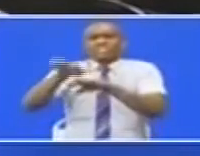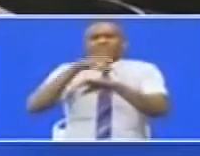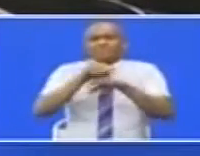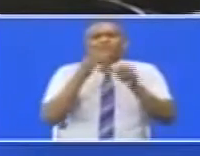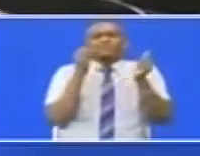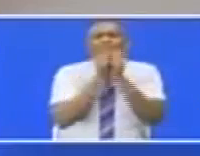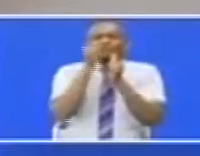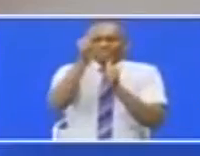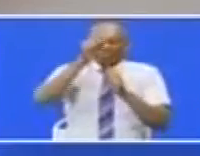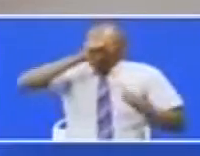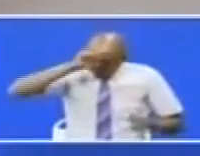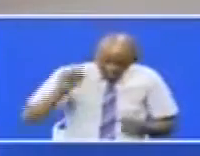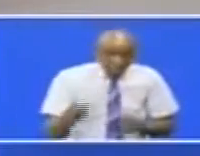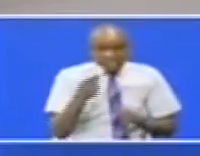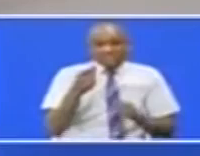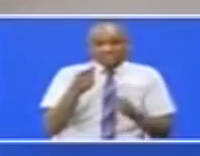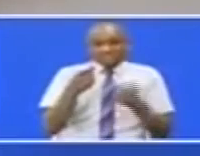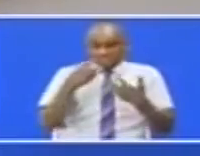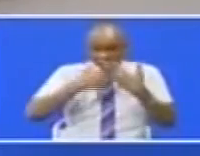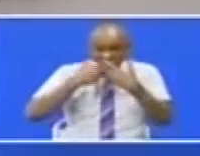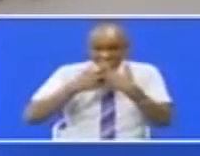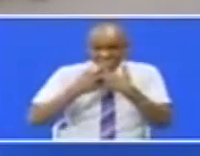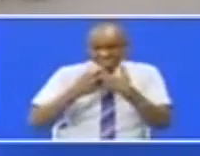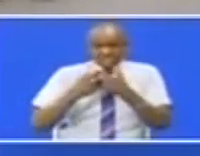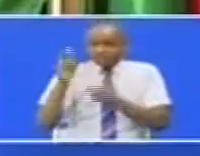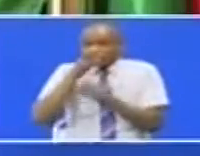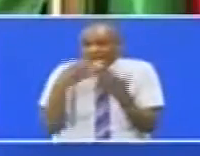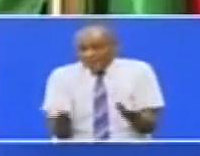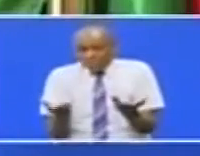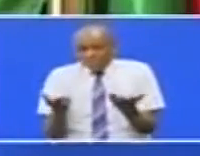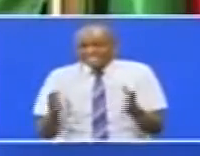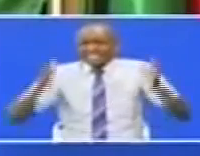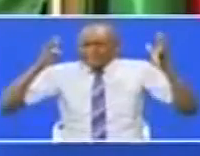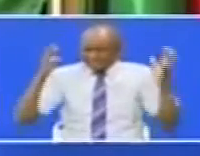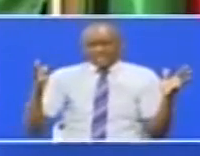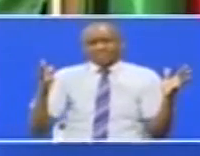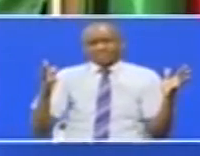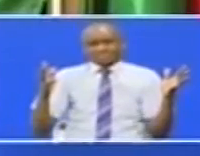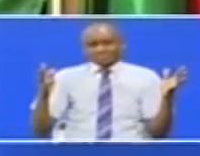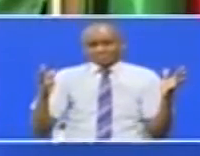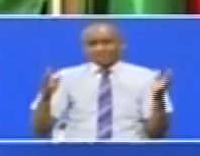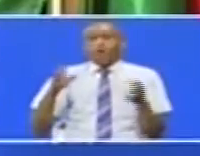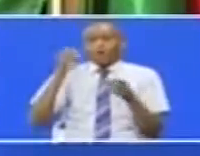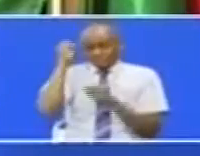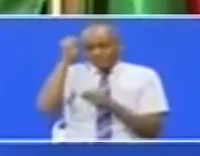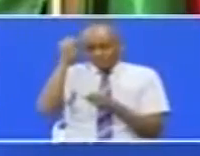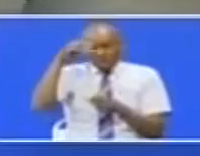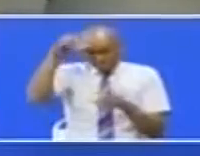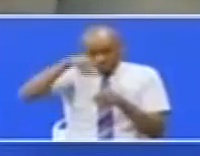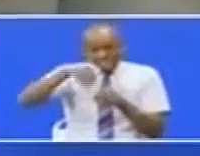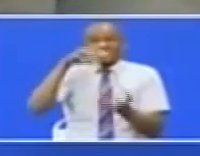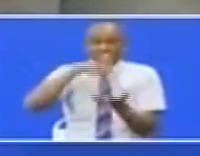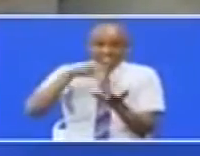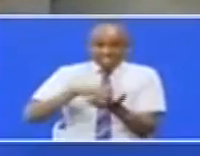the 15,000 so kits he has against the huge polling stations across the